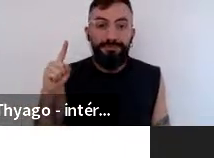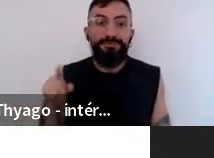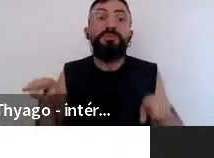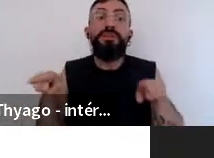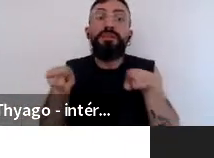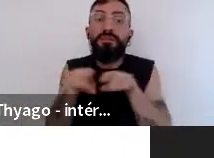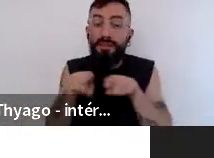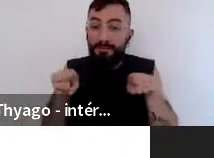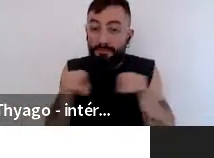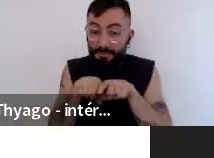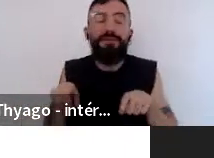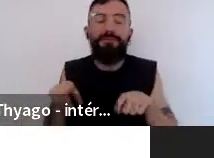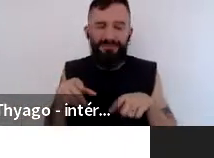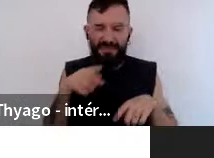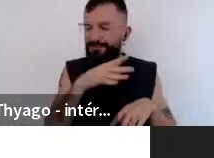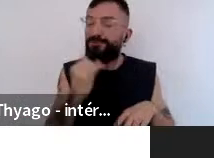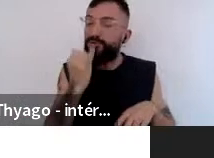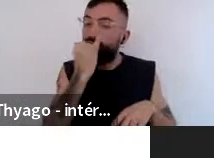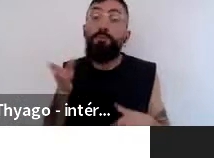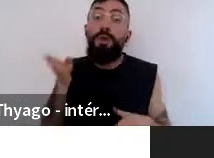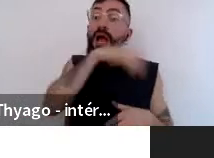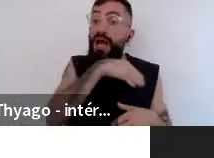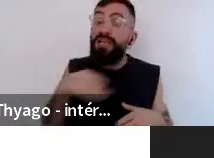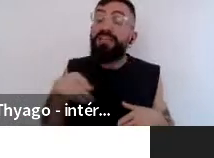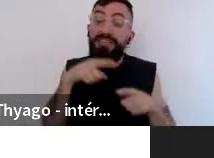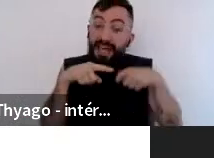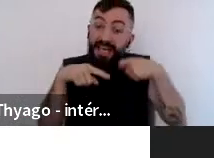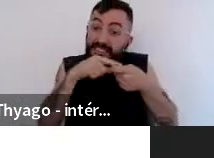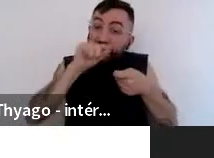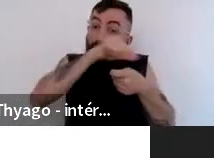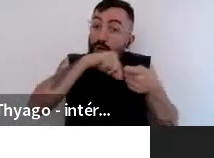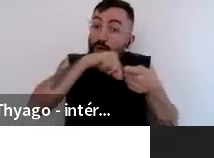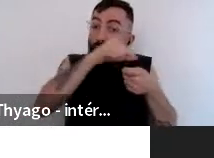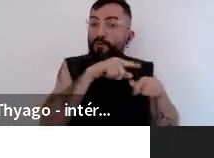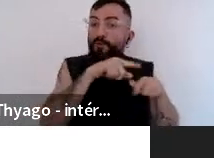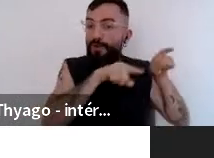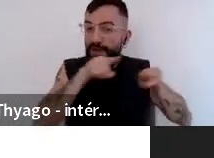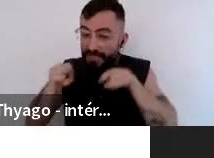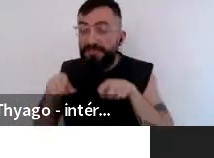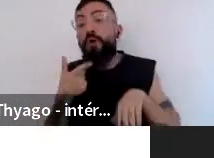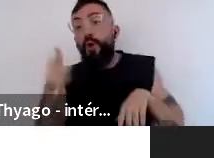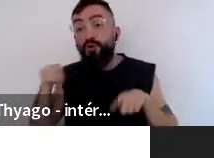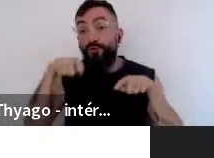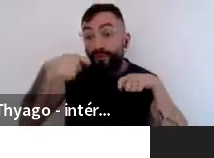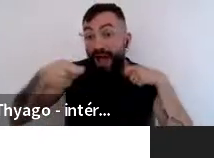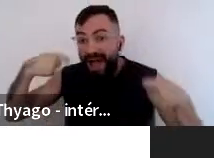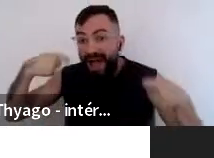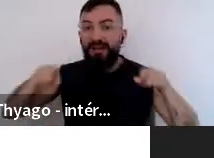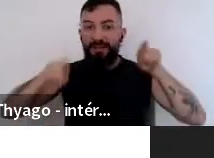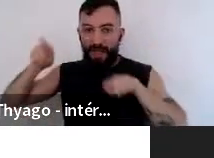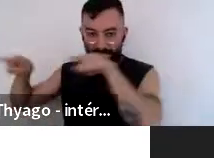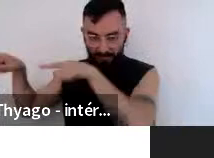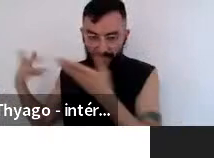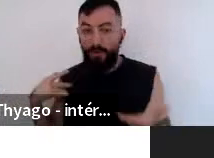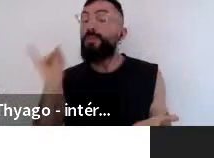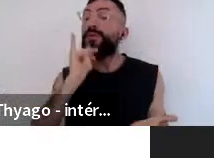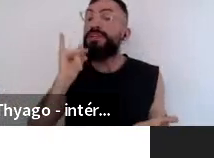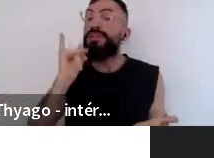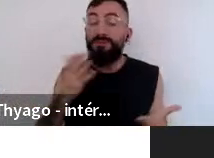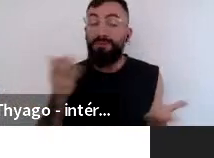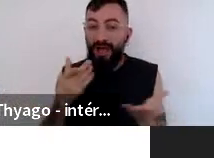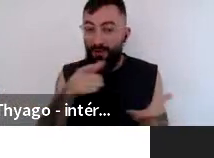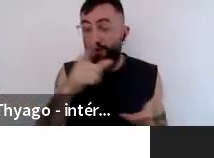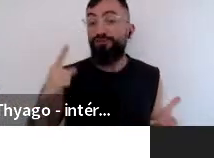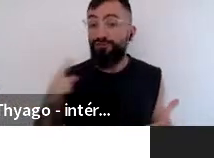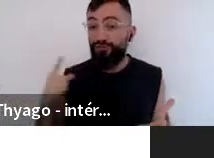lexical variation. And that's very interesting because the variants have different motivations.